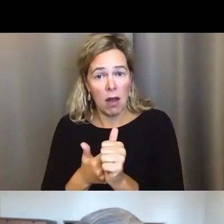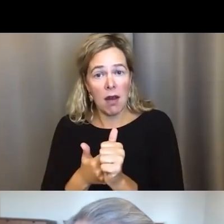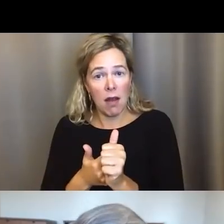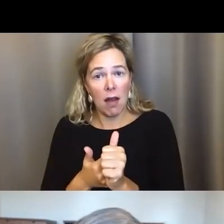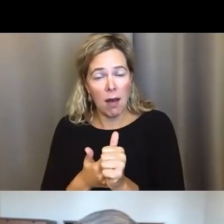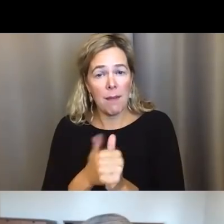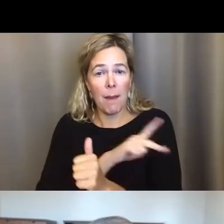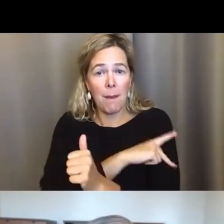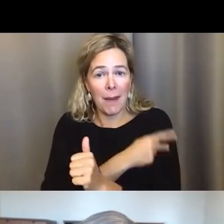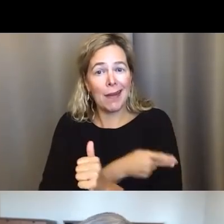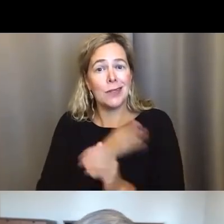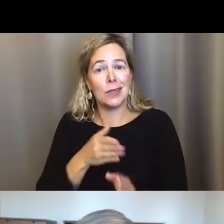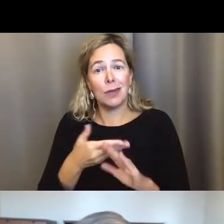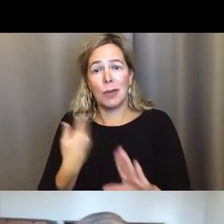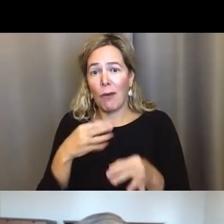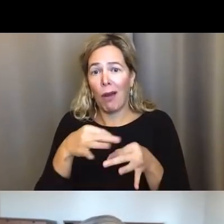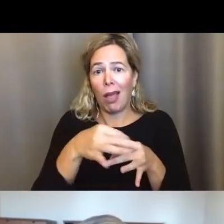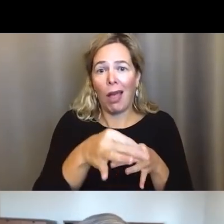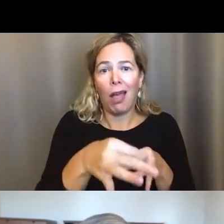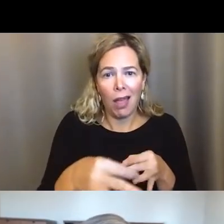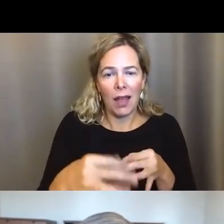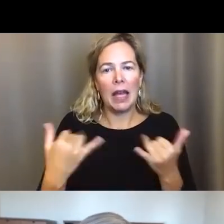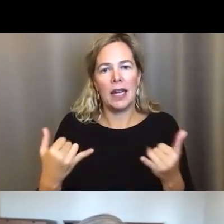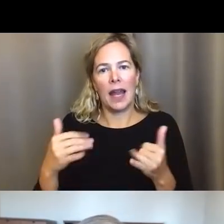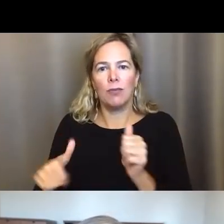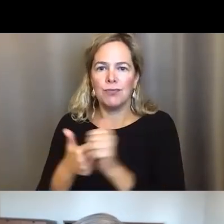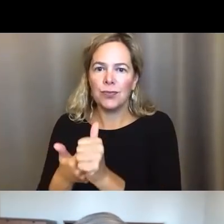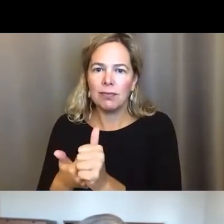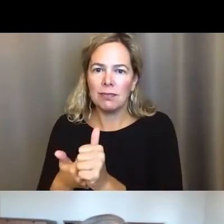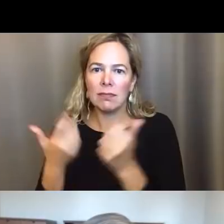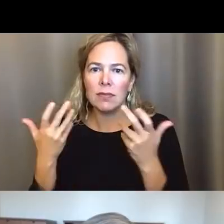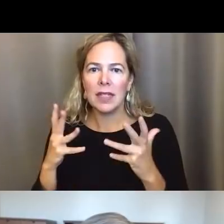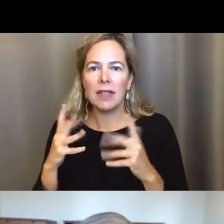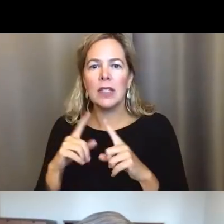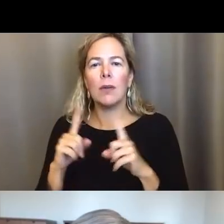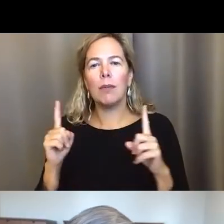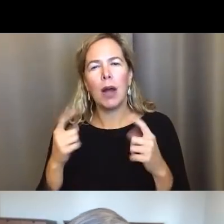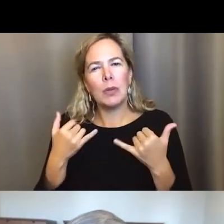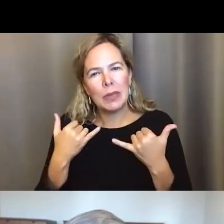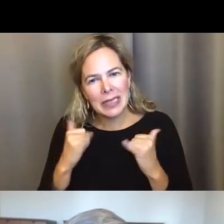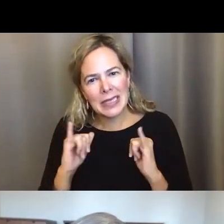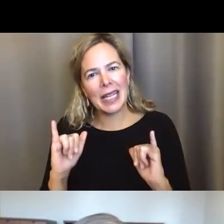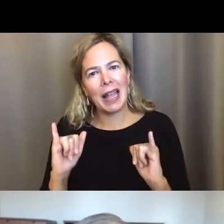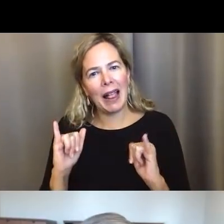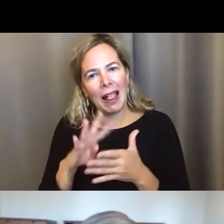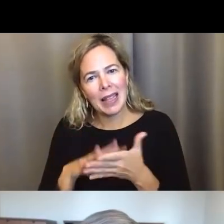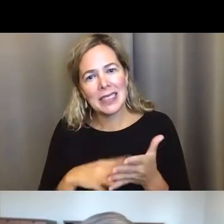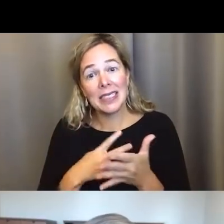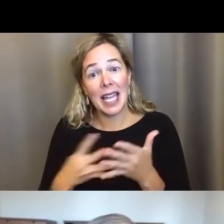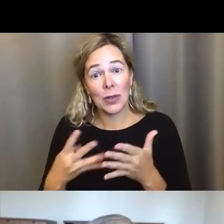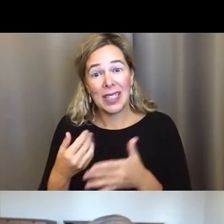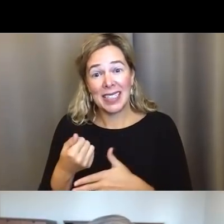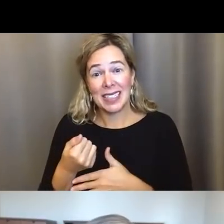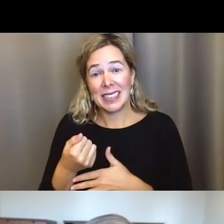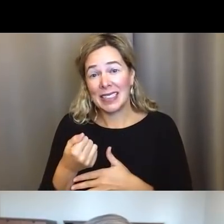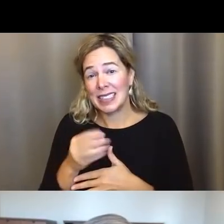been delayed during the springtime. But we're still scheduling 1,600